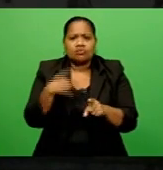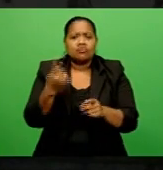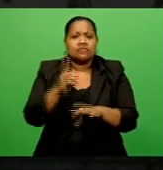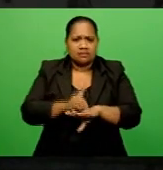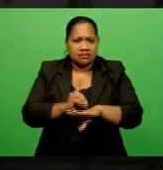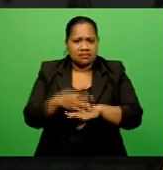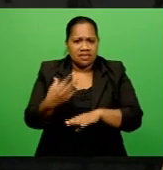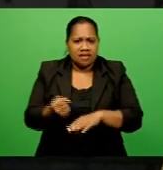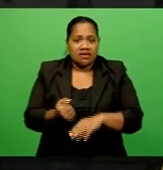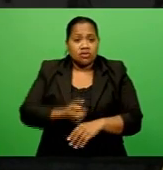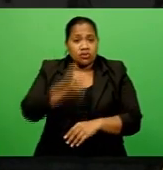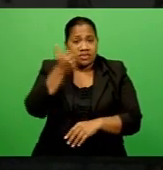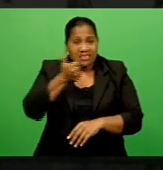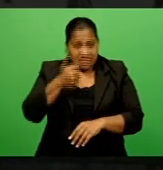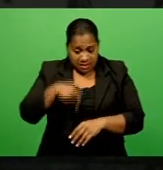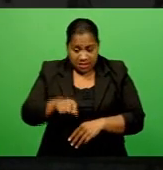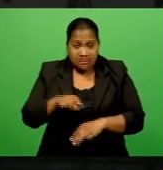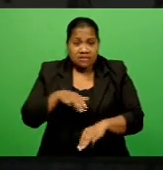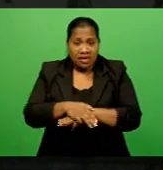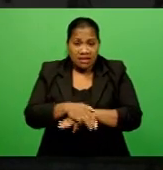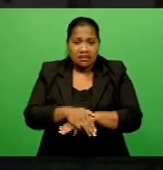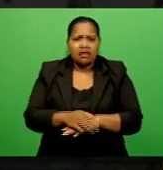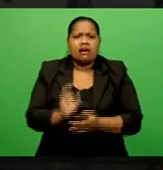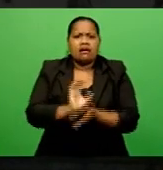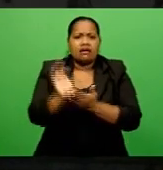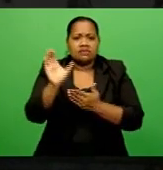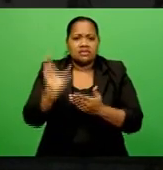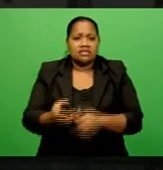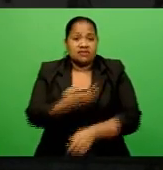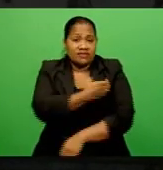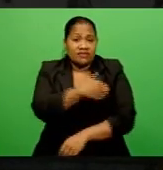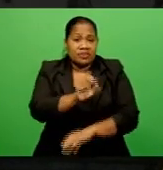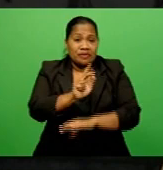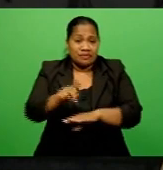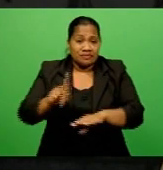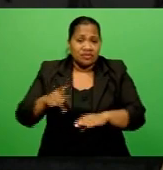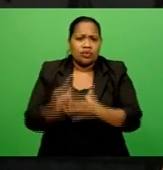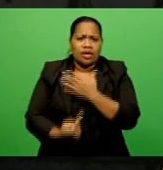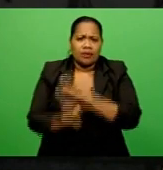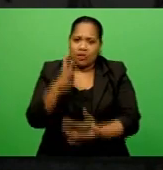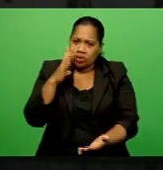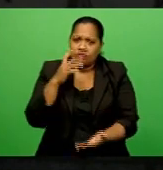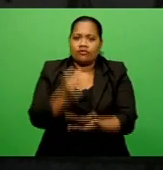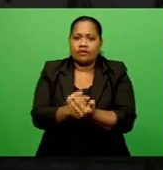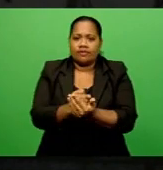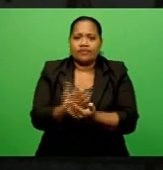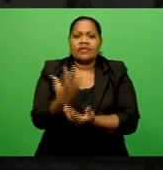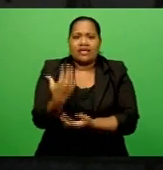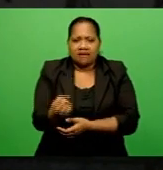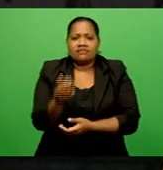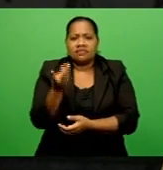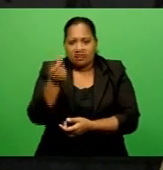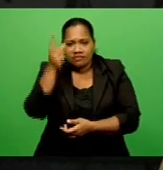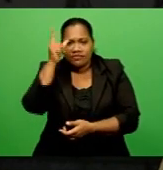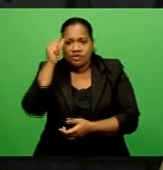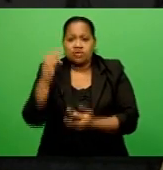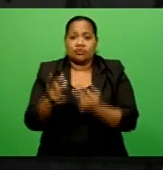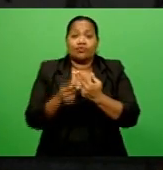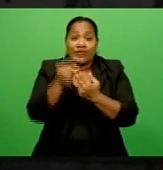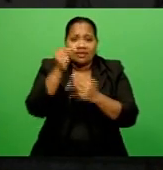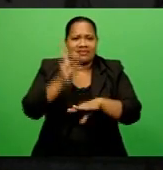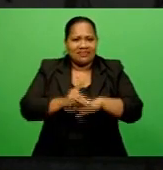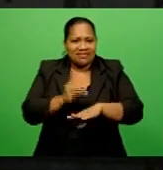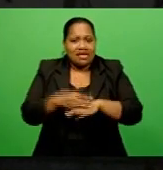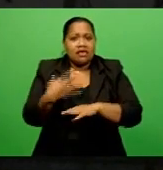of the 16th of this month, Edwin, councillors of Empower Pacific have also confirmed that some Fijians with disabilities